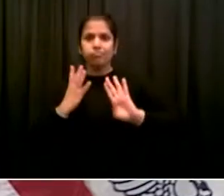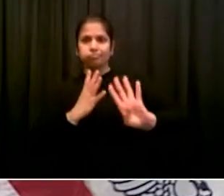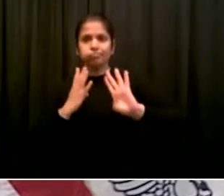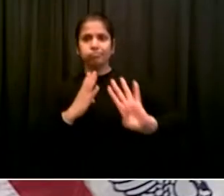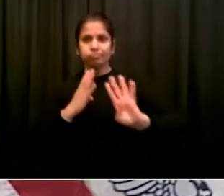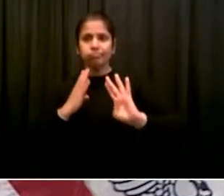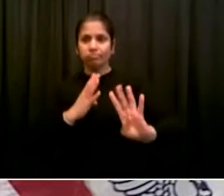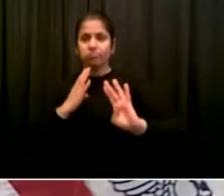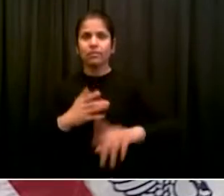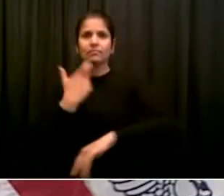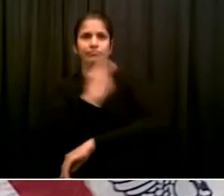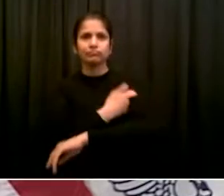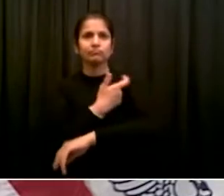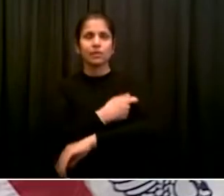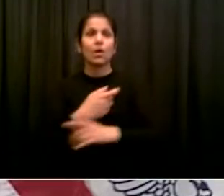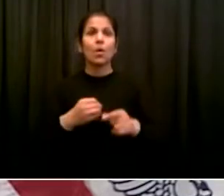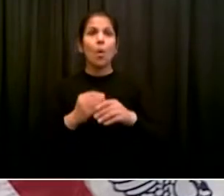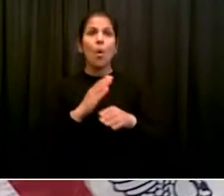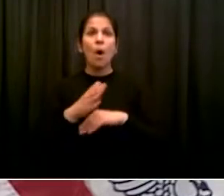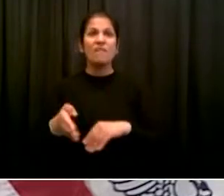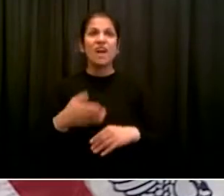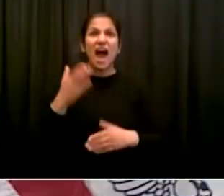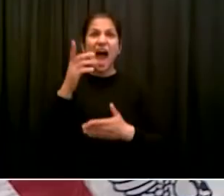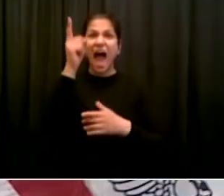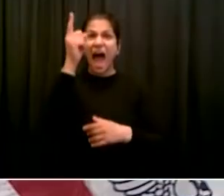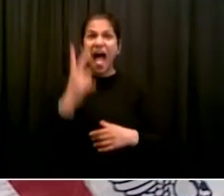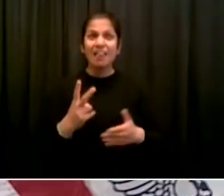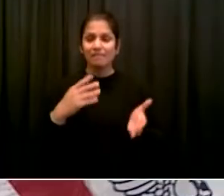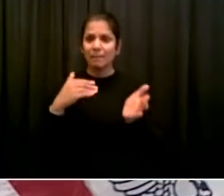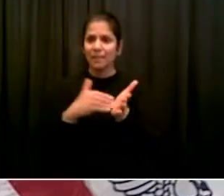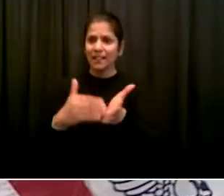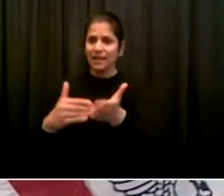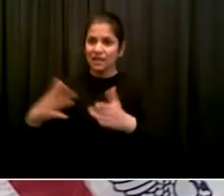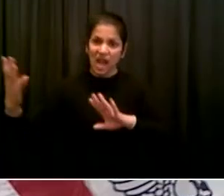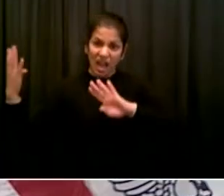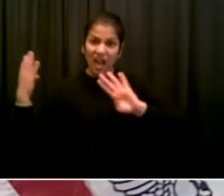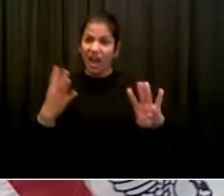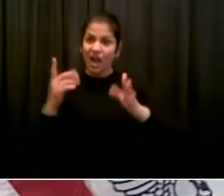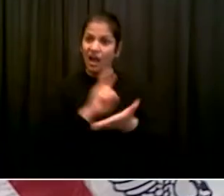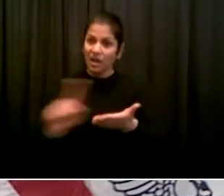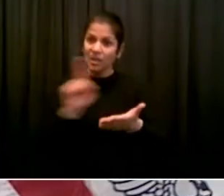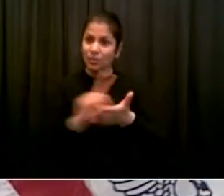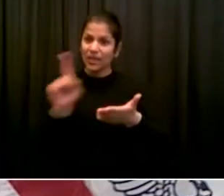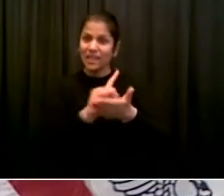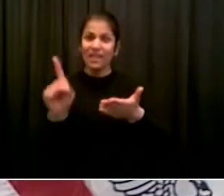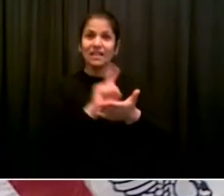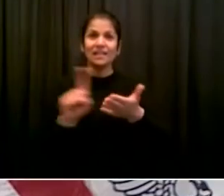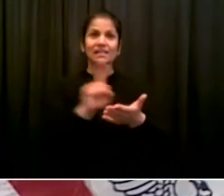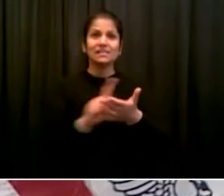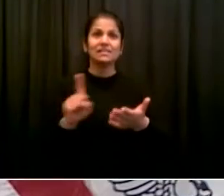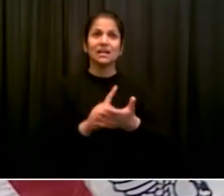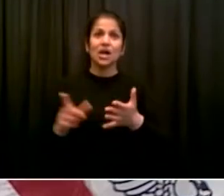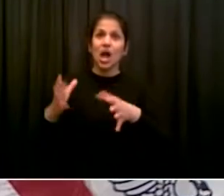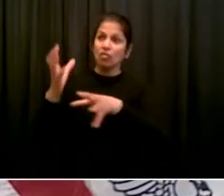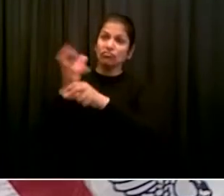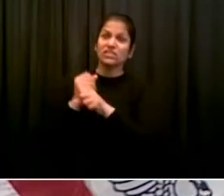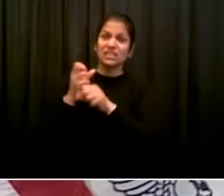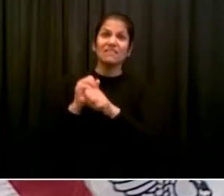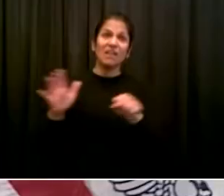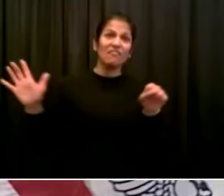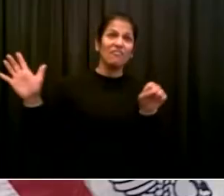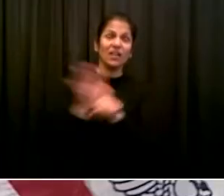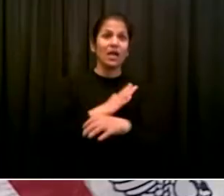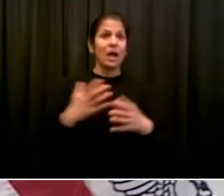a week. I think that number is going to climb higher. I think when we get the full supply we deserve, we're going to go well beyond 500,000 vaccinations a